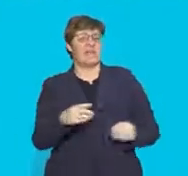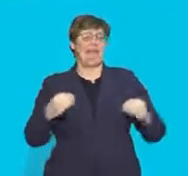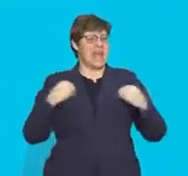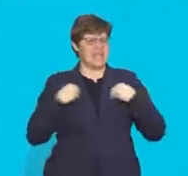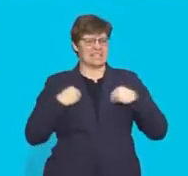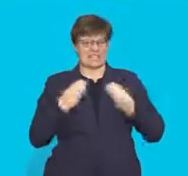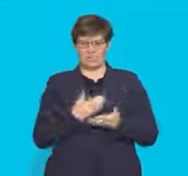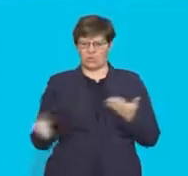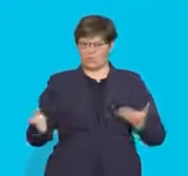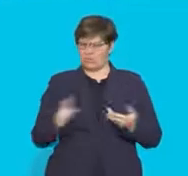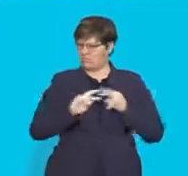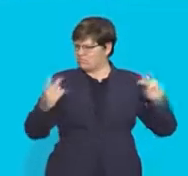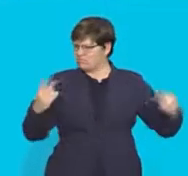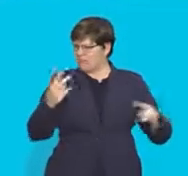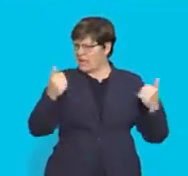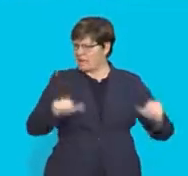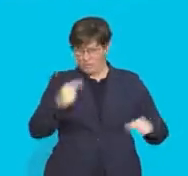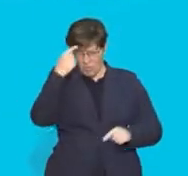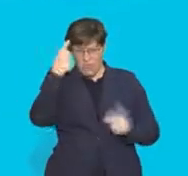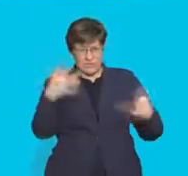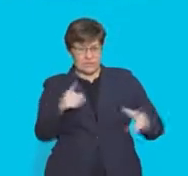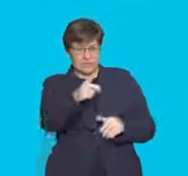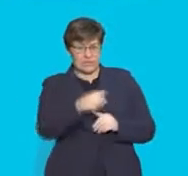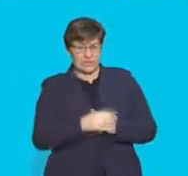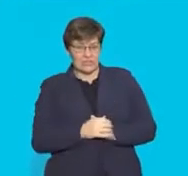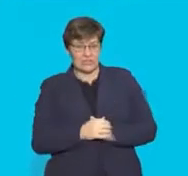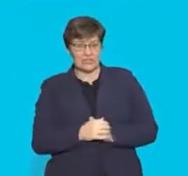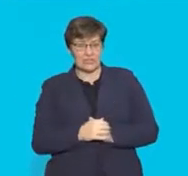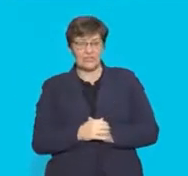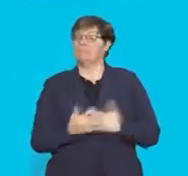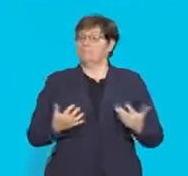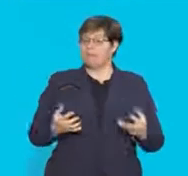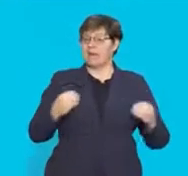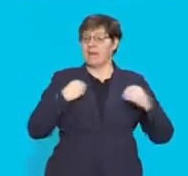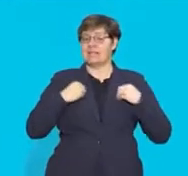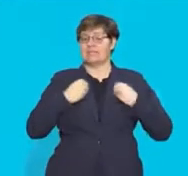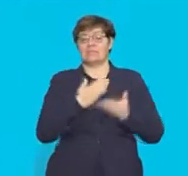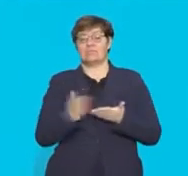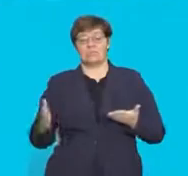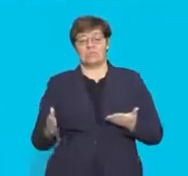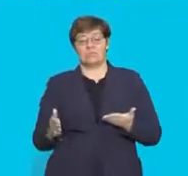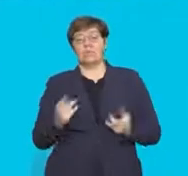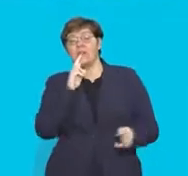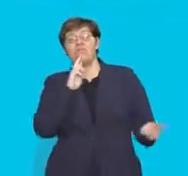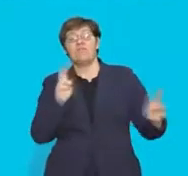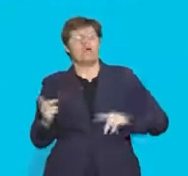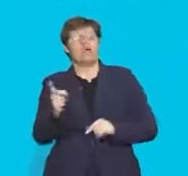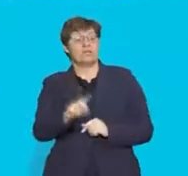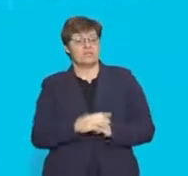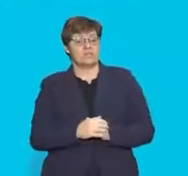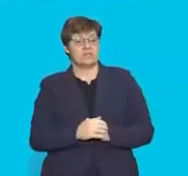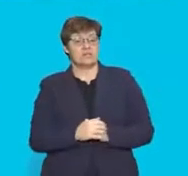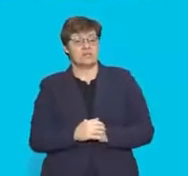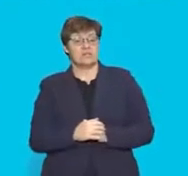asset disposal? Have you ever thought about it? Asset disposal is what we refer to as